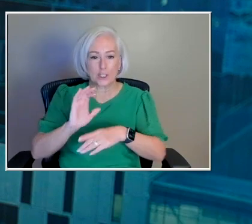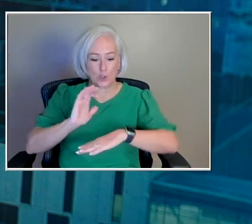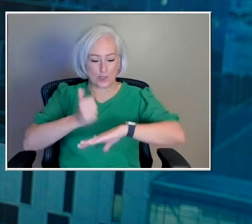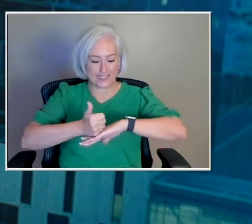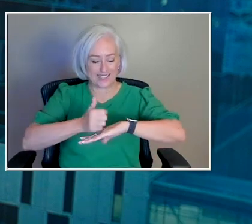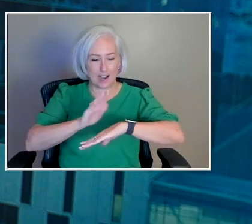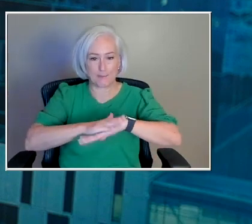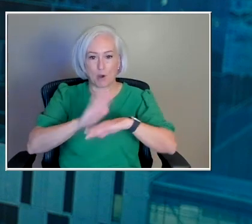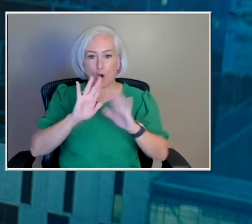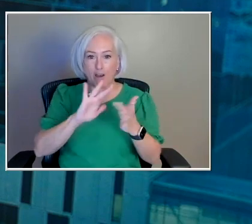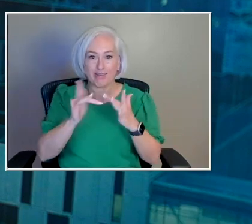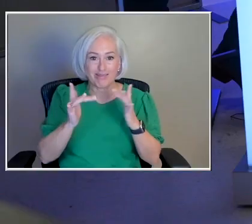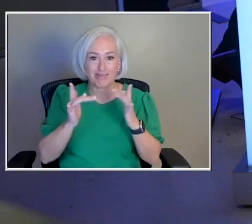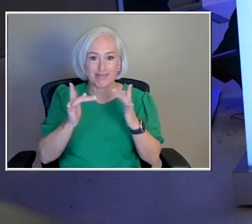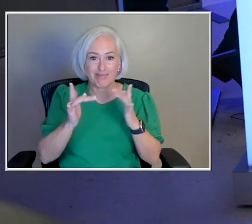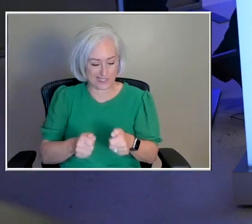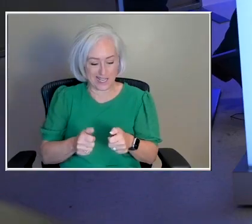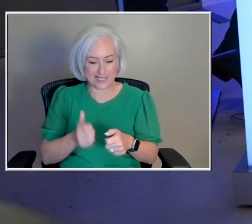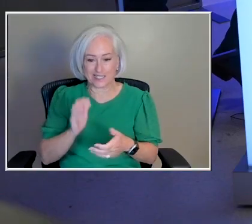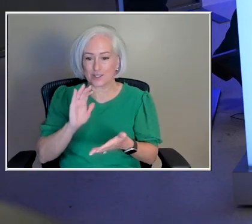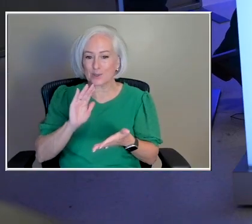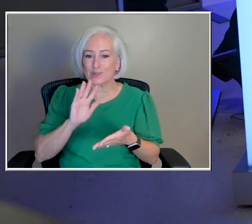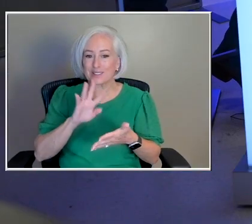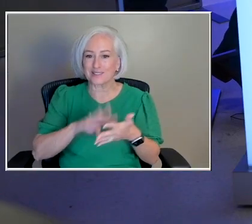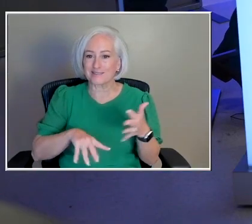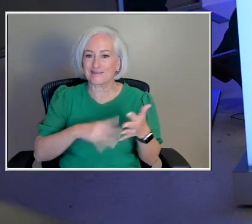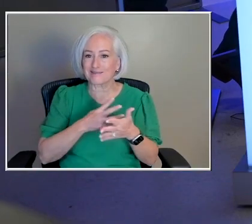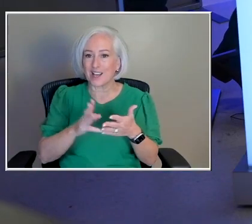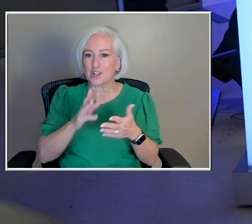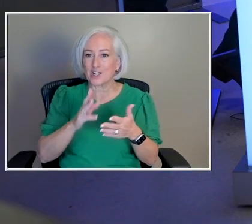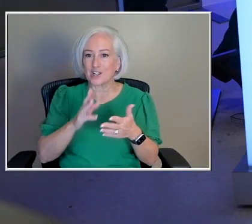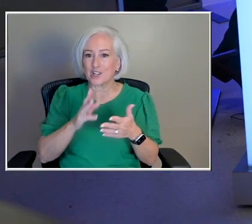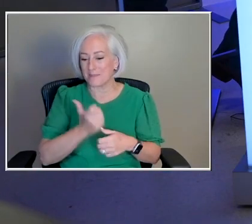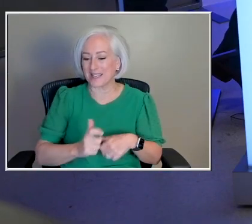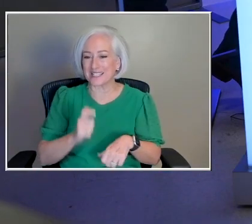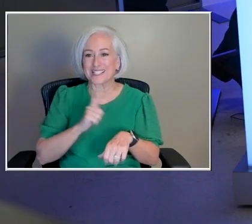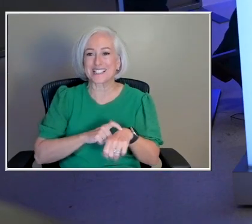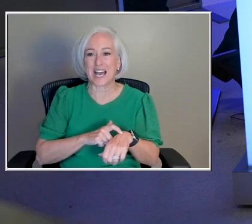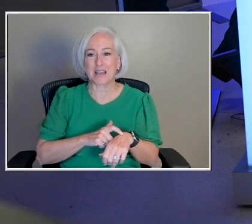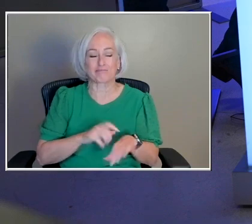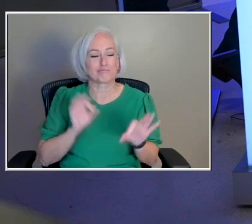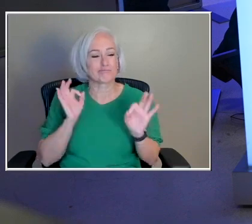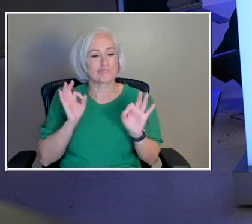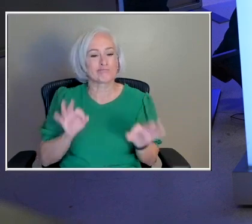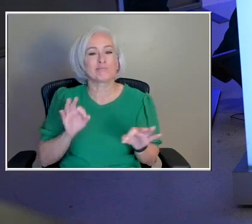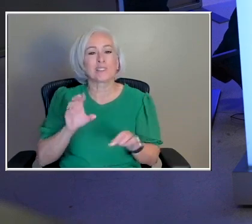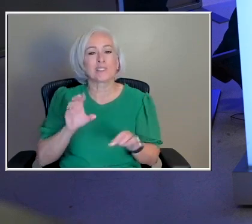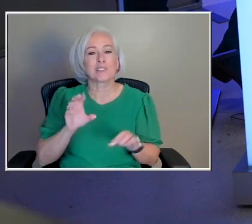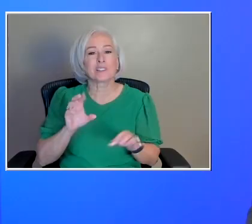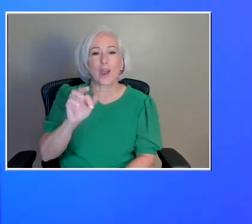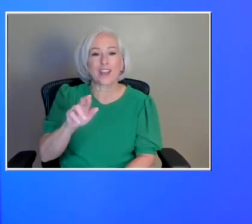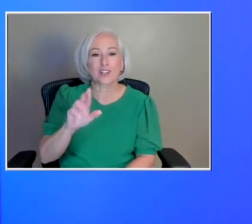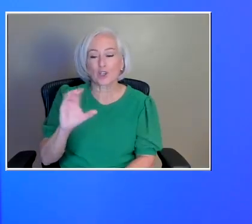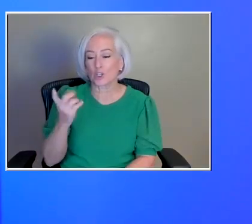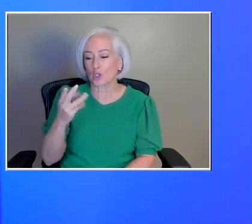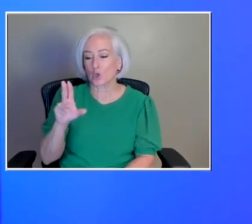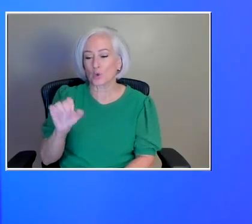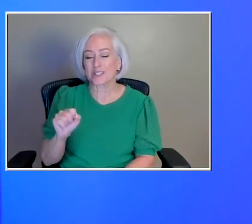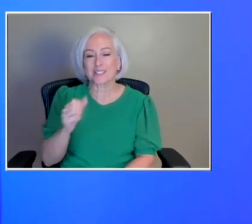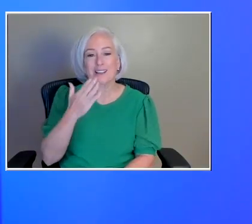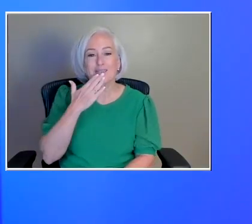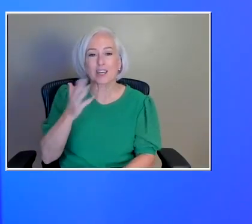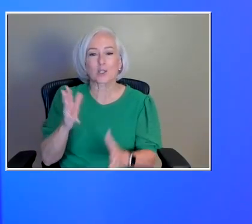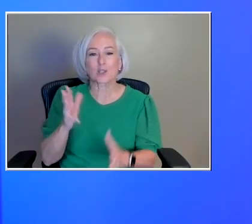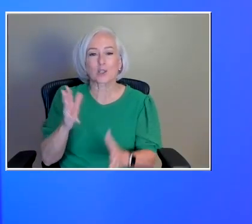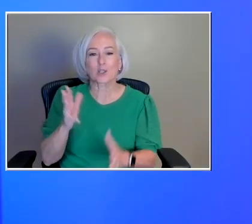schedule your mammogram anytime. All right, no excuse. No excuse. Get it on the calendar. All right, Dr. Wagner, Heather, Chris, thank you so much. A special episode of the Morning